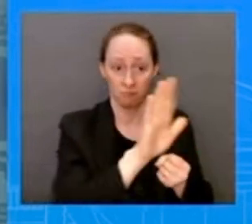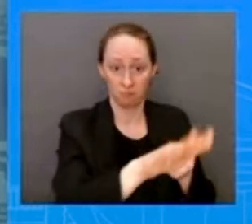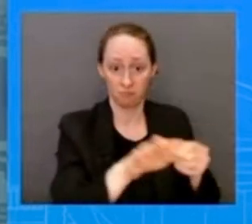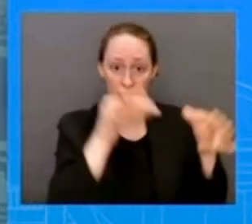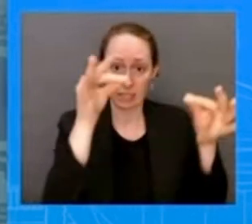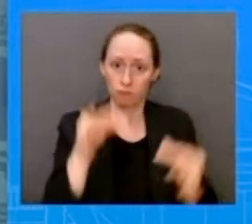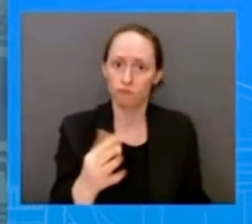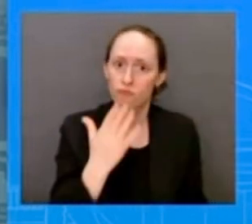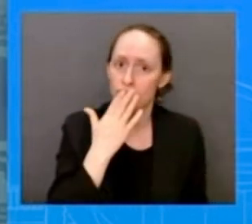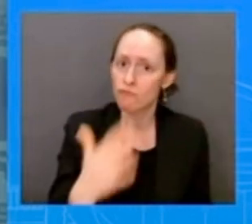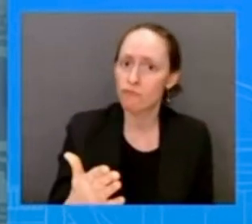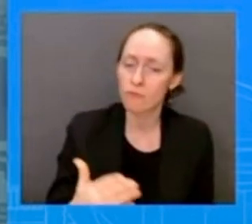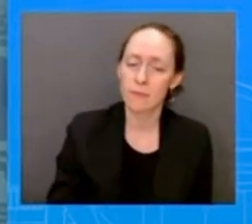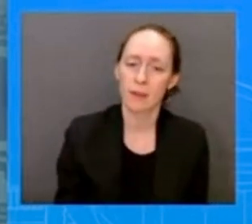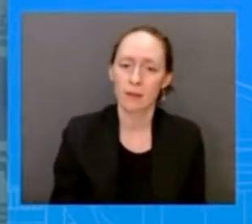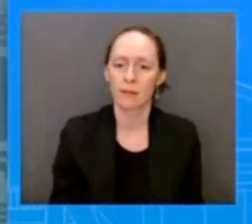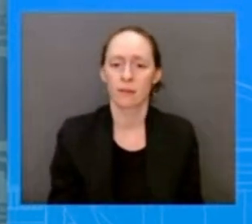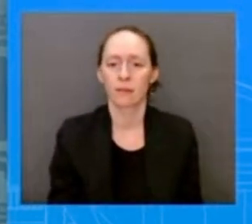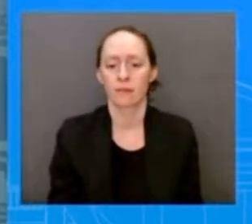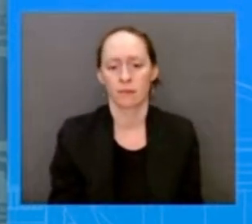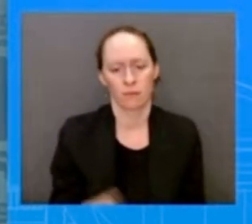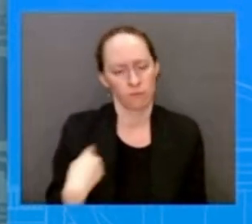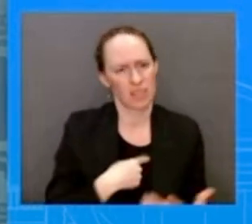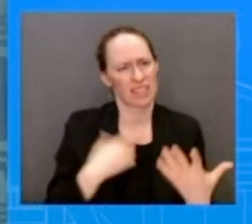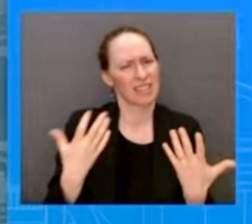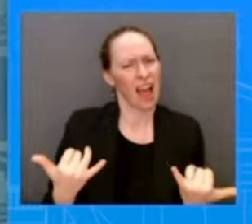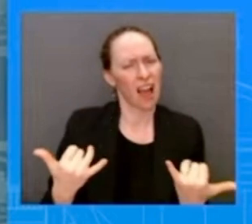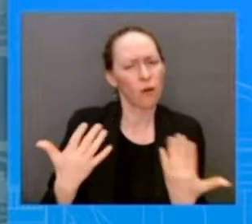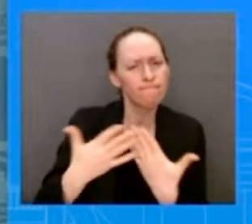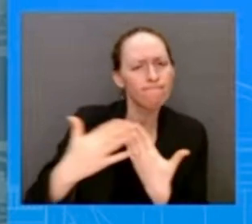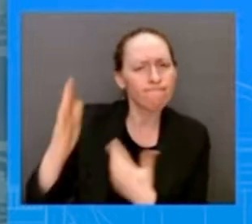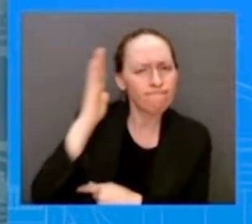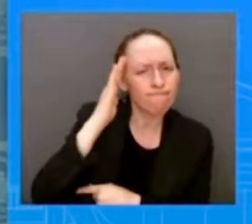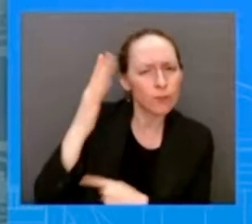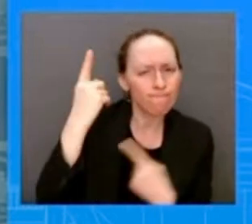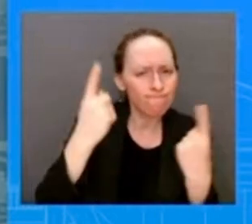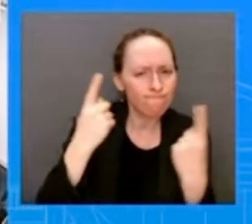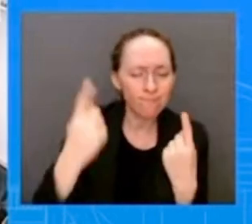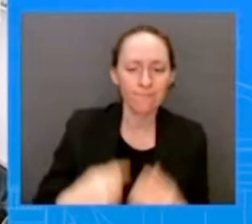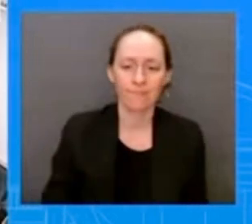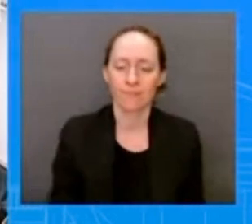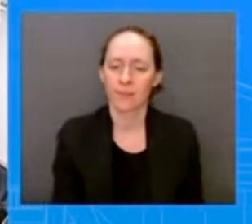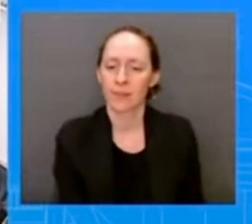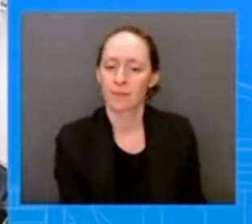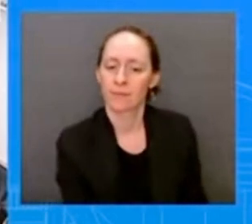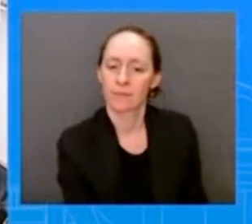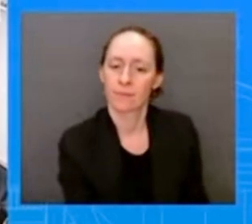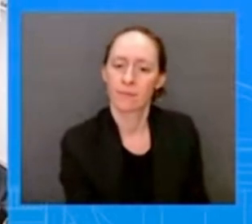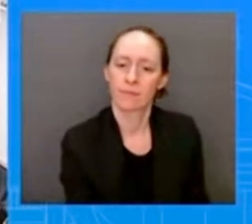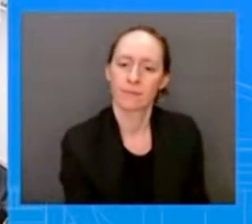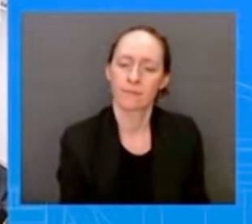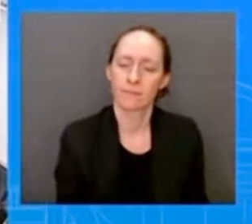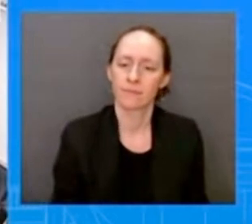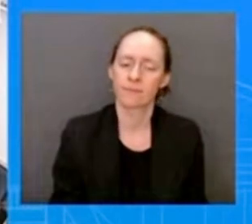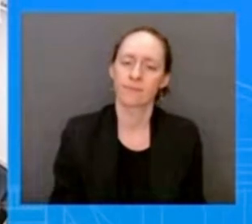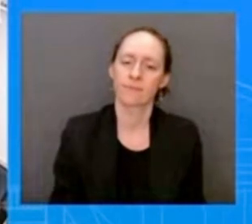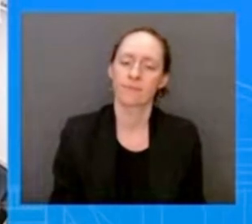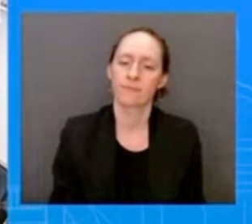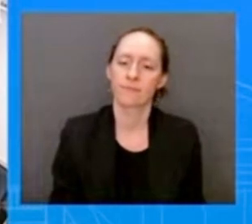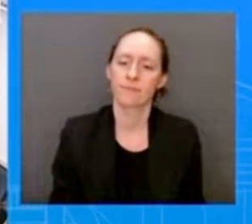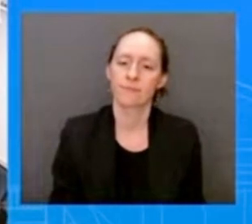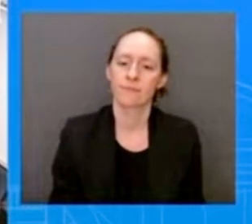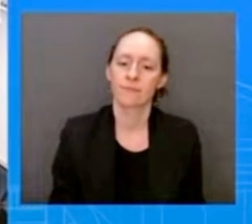Thanks, Corinne. John, I have a question on the cybersecurity strategy, but first on Taiwan, the administration has approved a